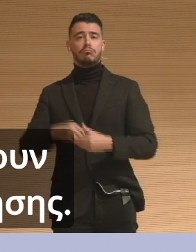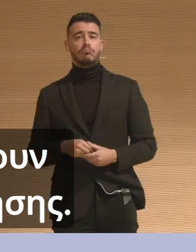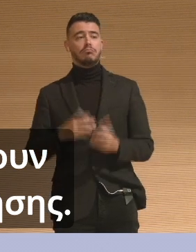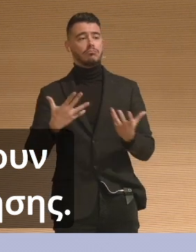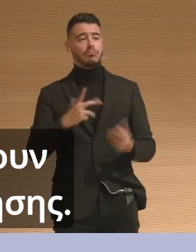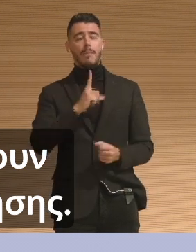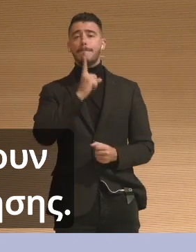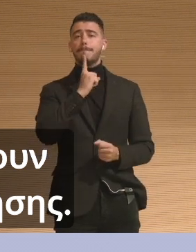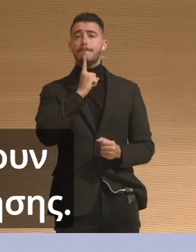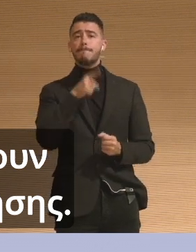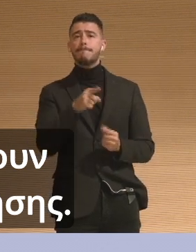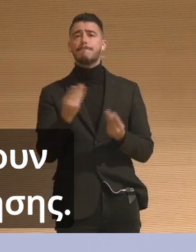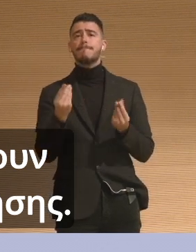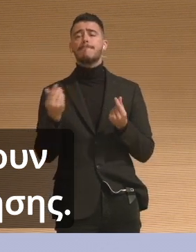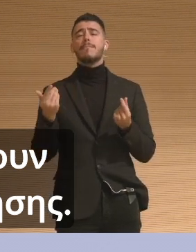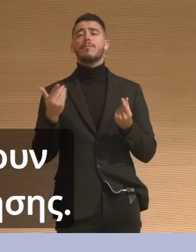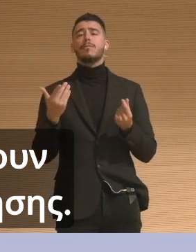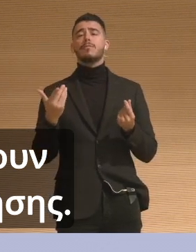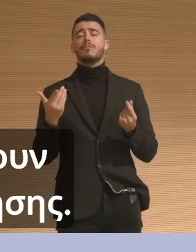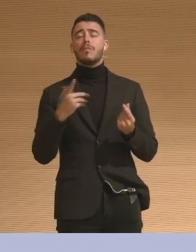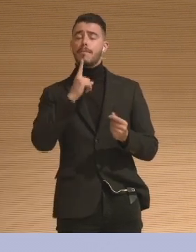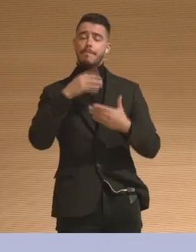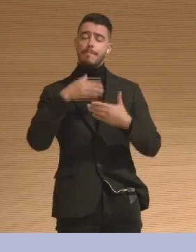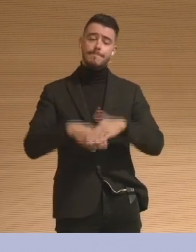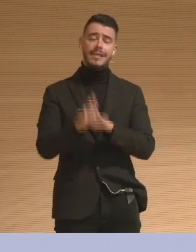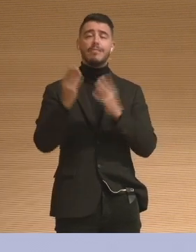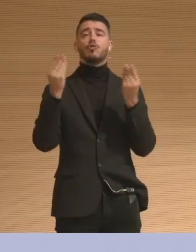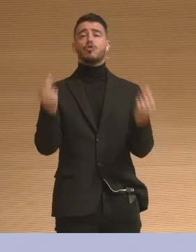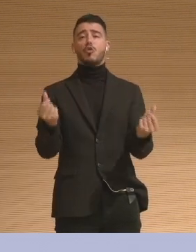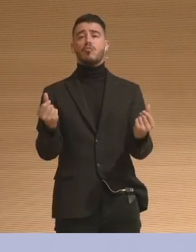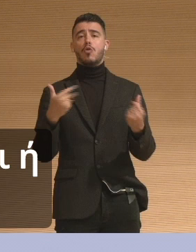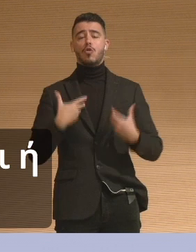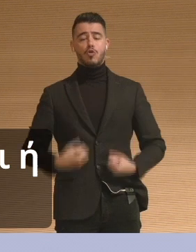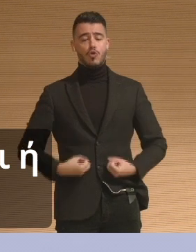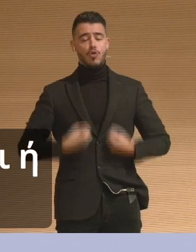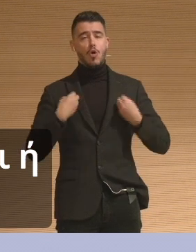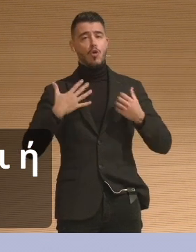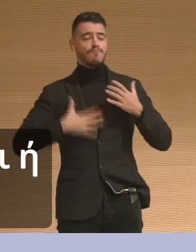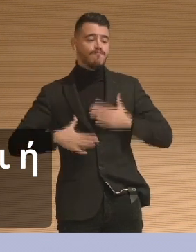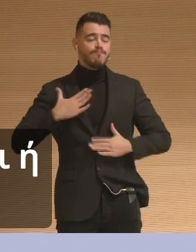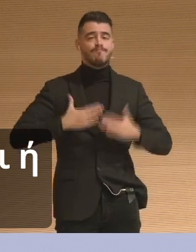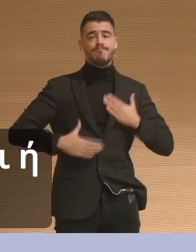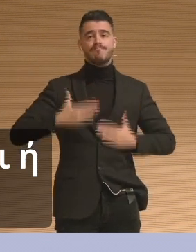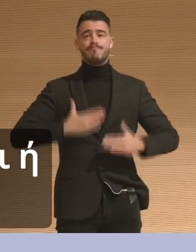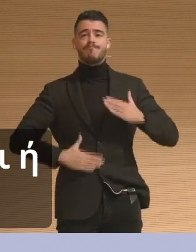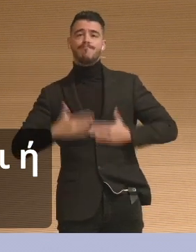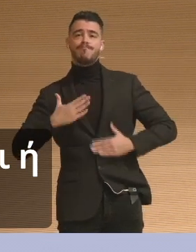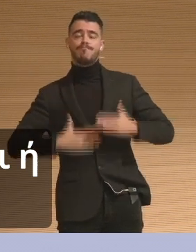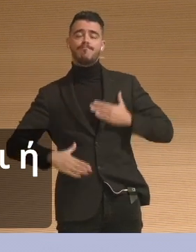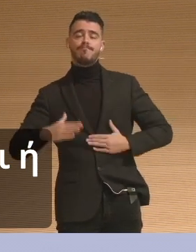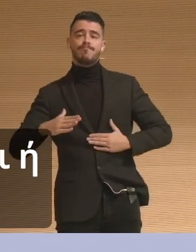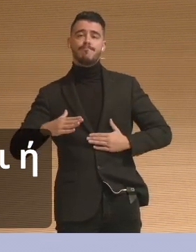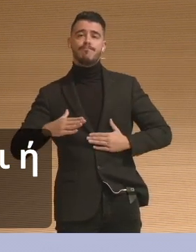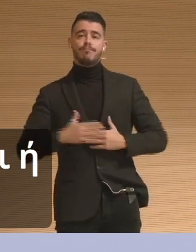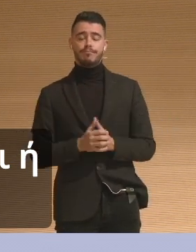through the social prescribing pathway. Now, this map beautifully shows the